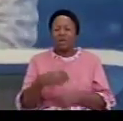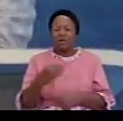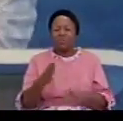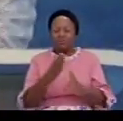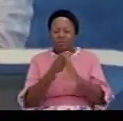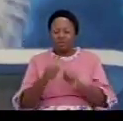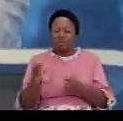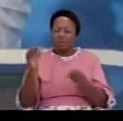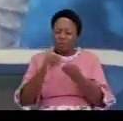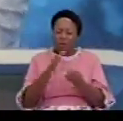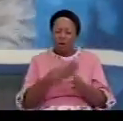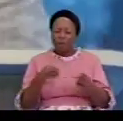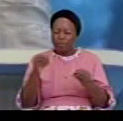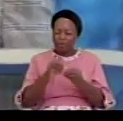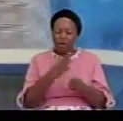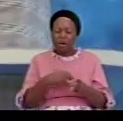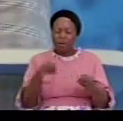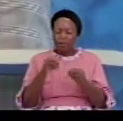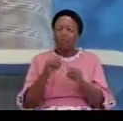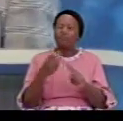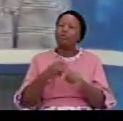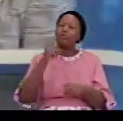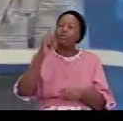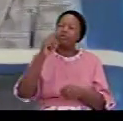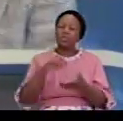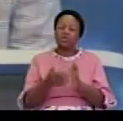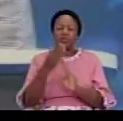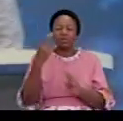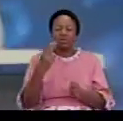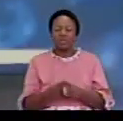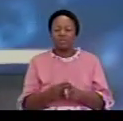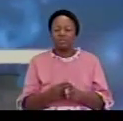more and more and more from you.